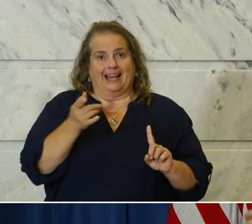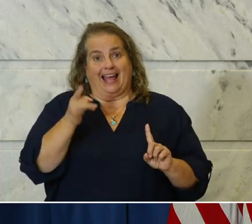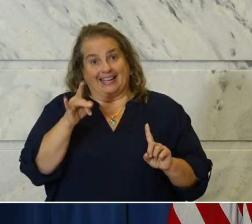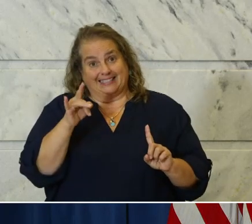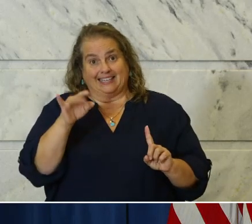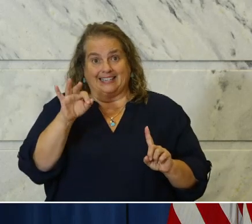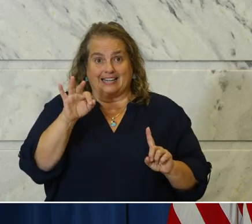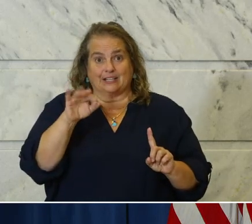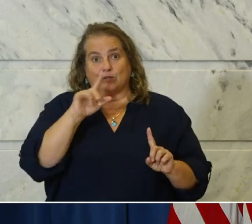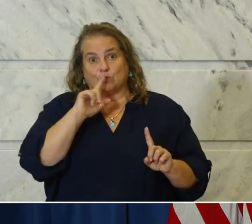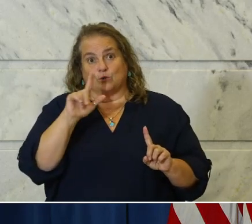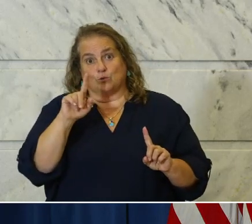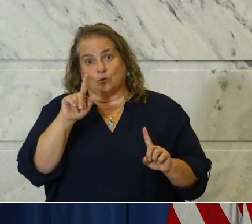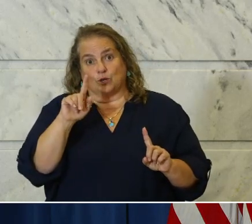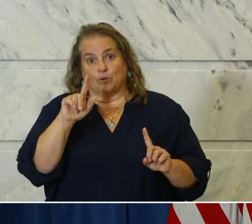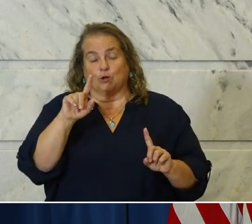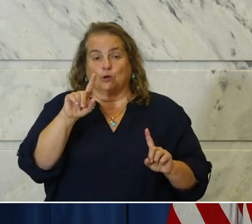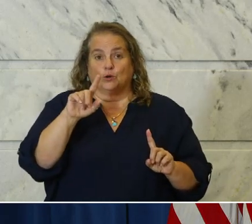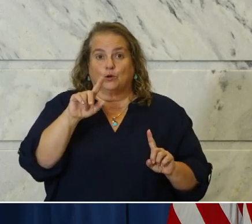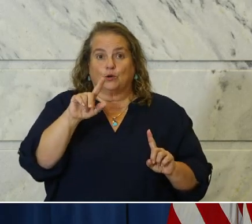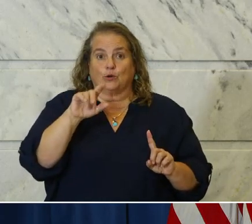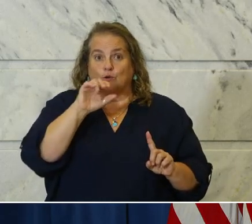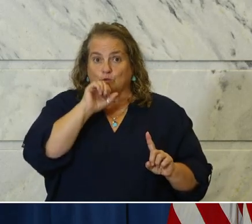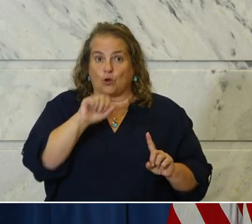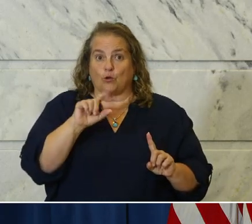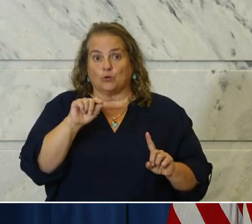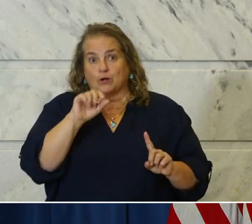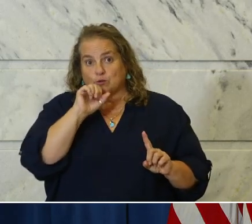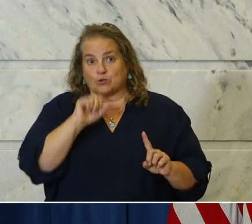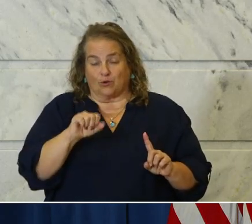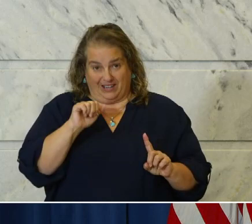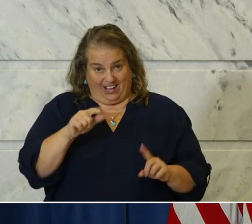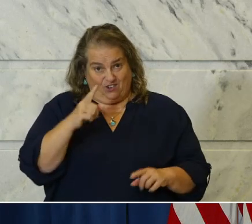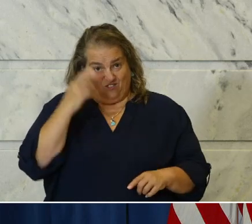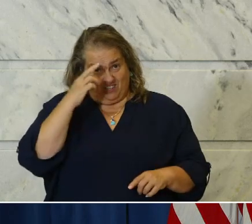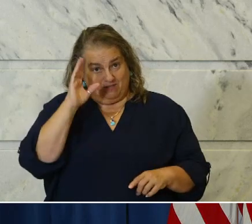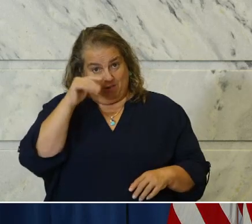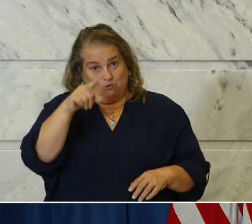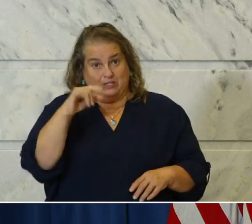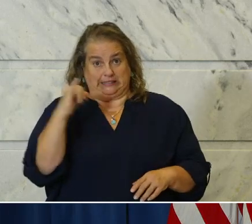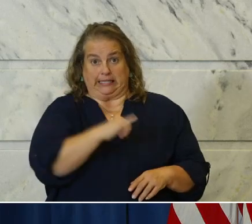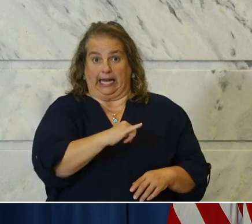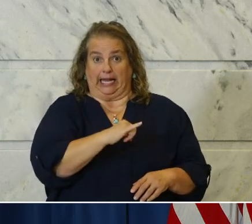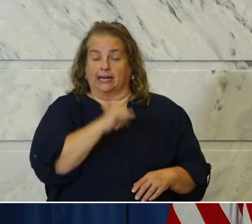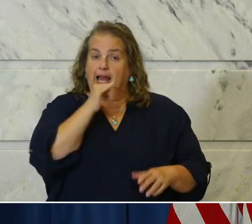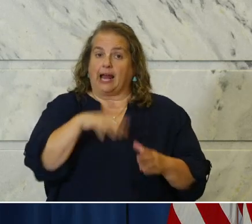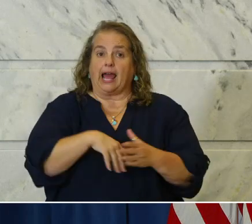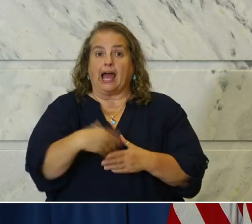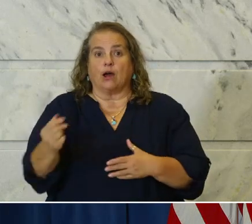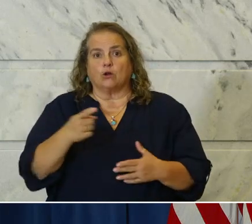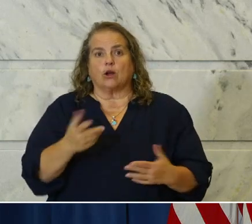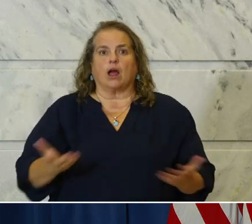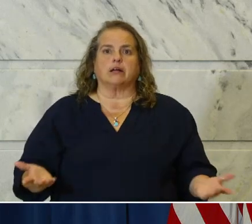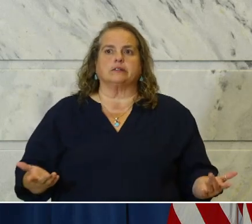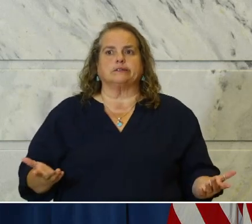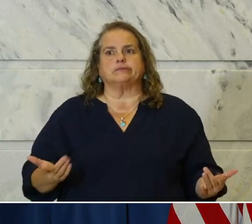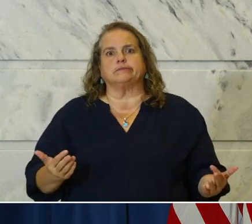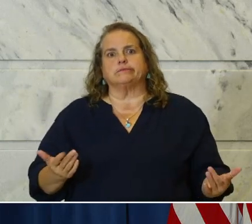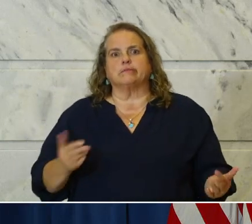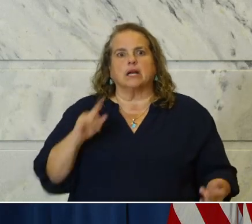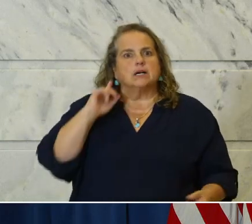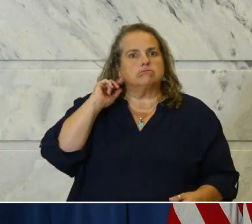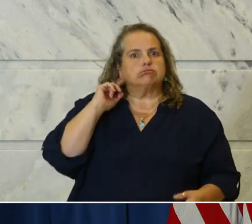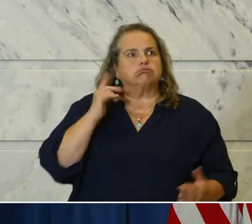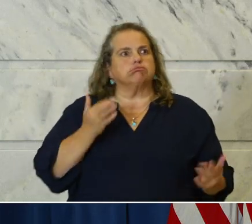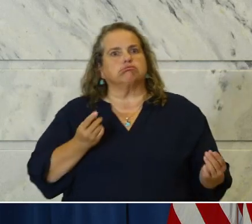20, 21-year-old, can you be reasonably expected to stay there and not go out at that point in your life when you're in or around a